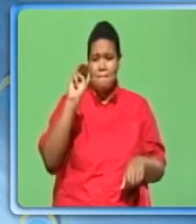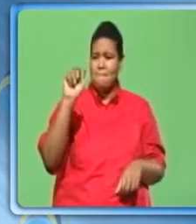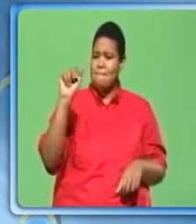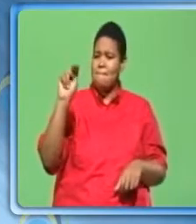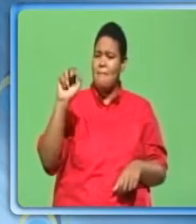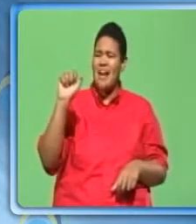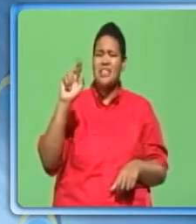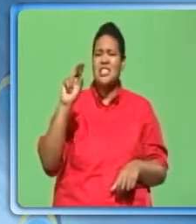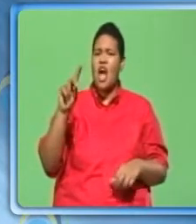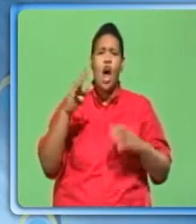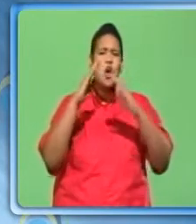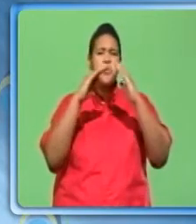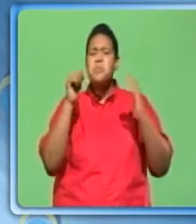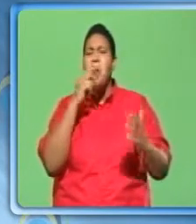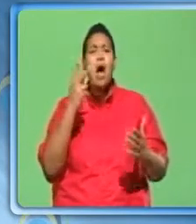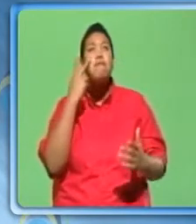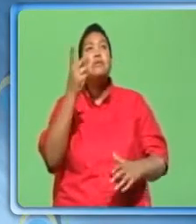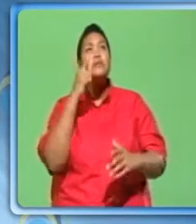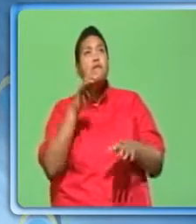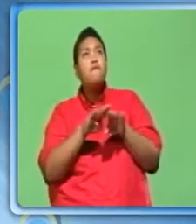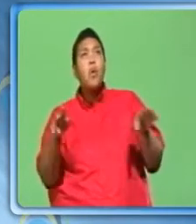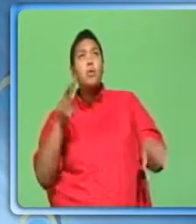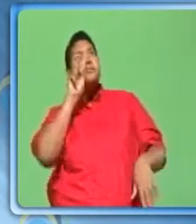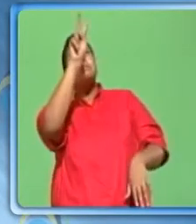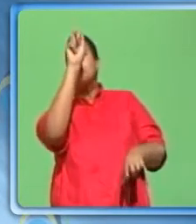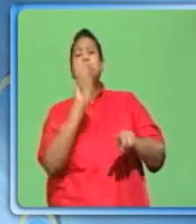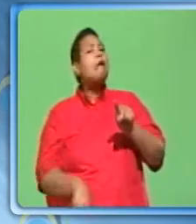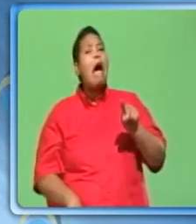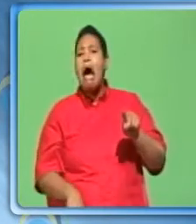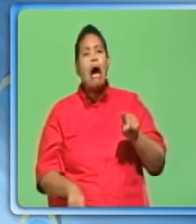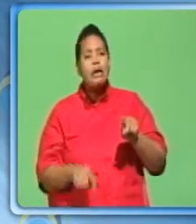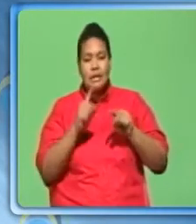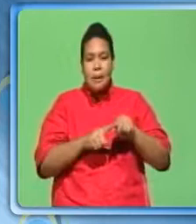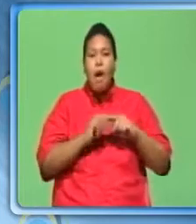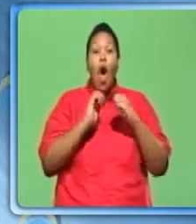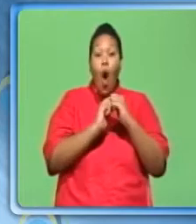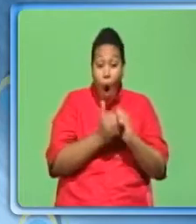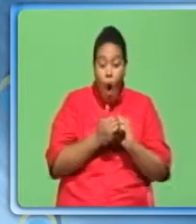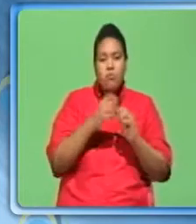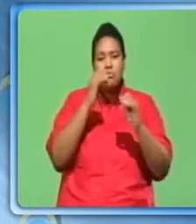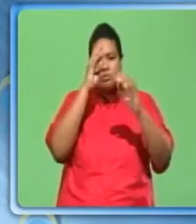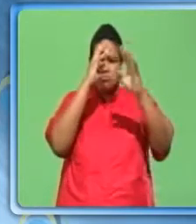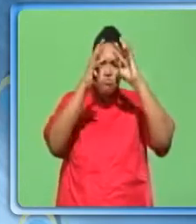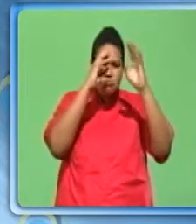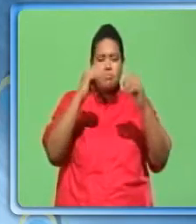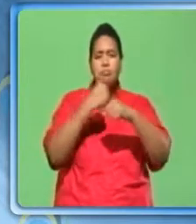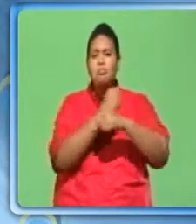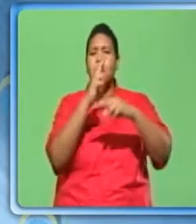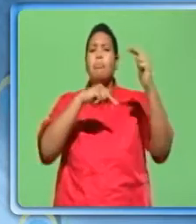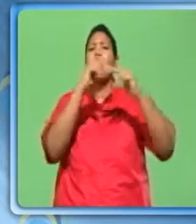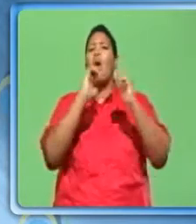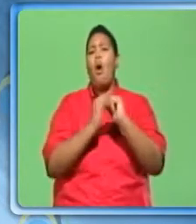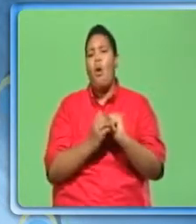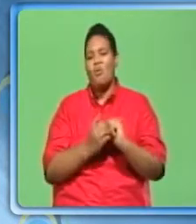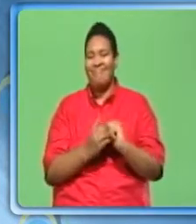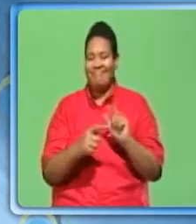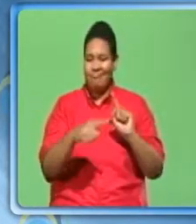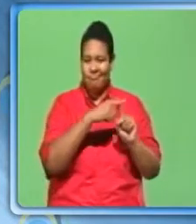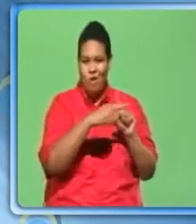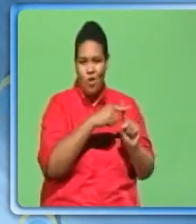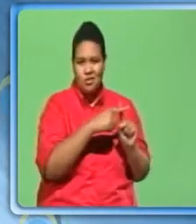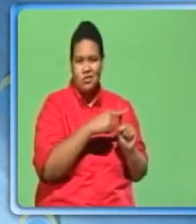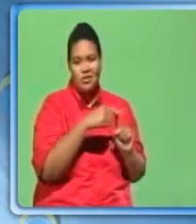is not visible from the ground, depending on how the roof is designed and installed.